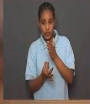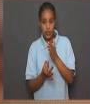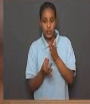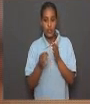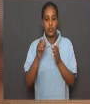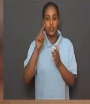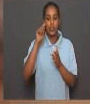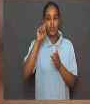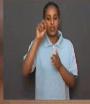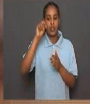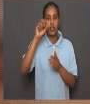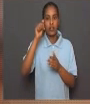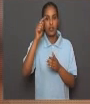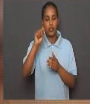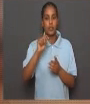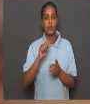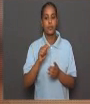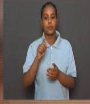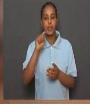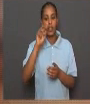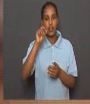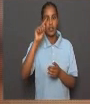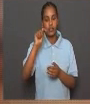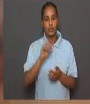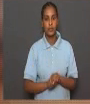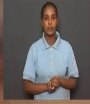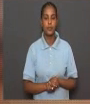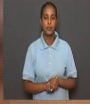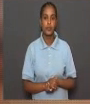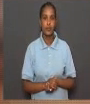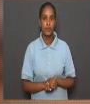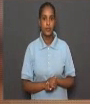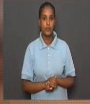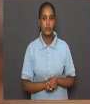and trinitrotoluene, or TNT.